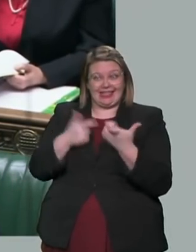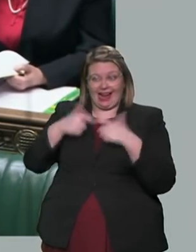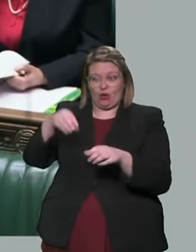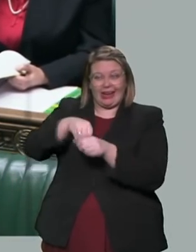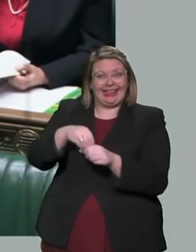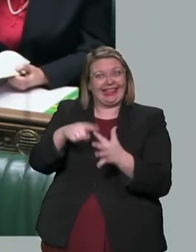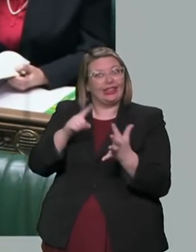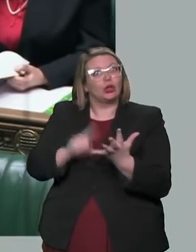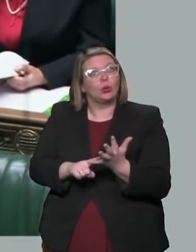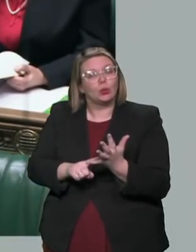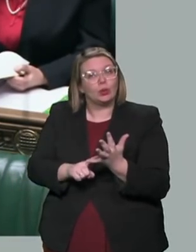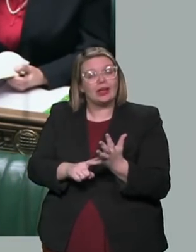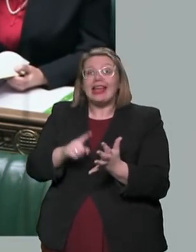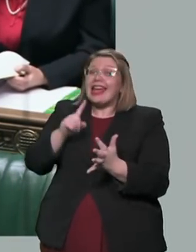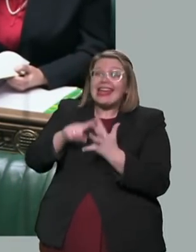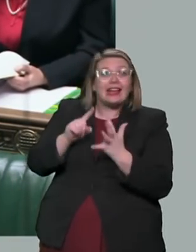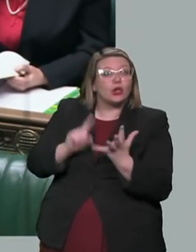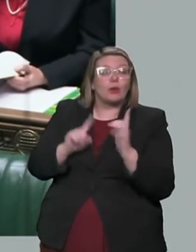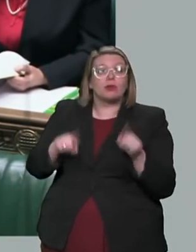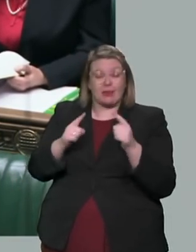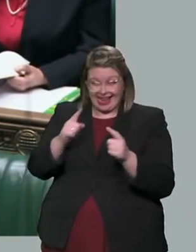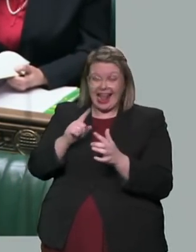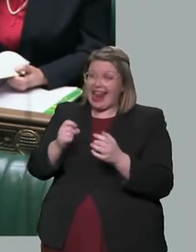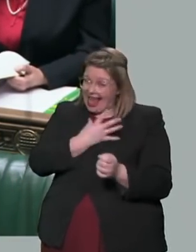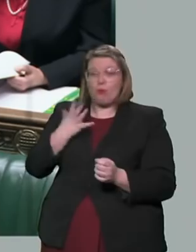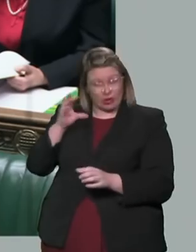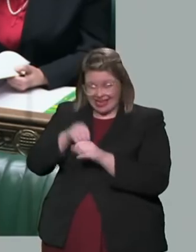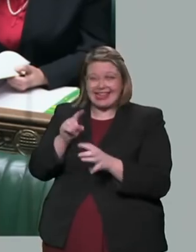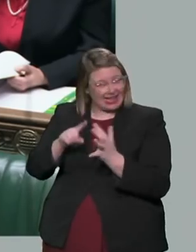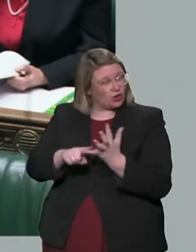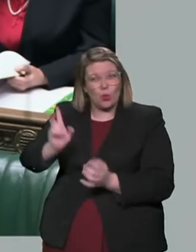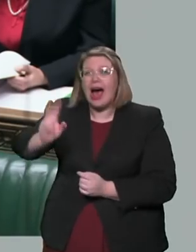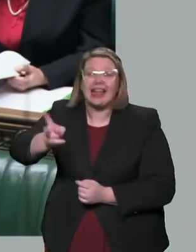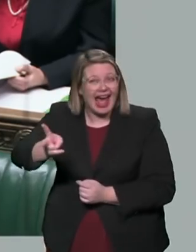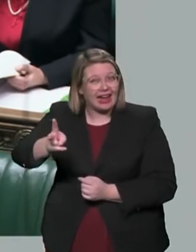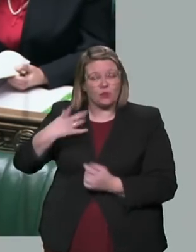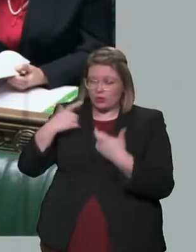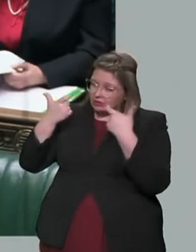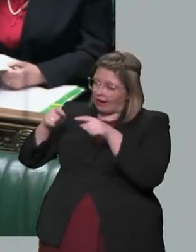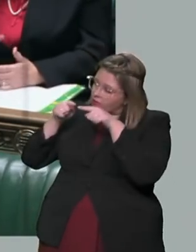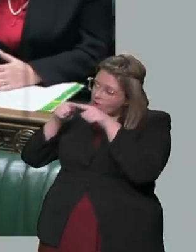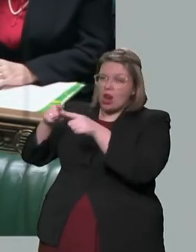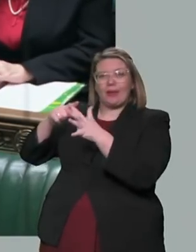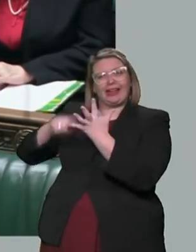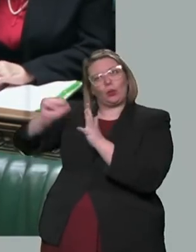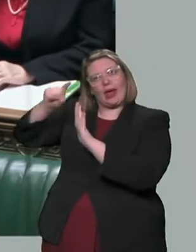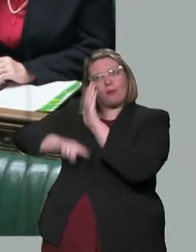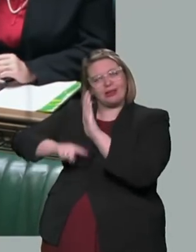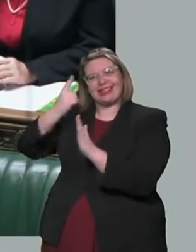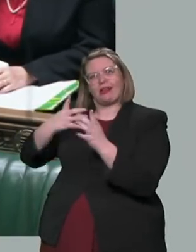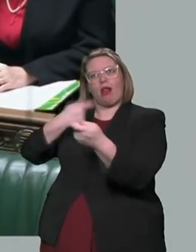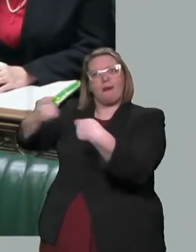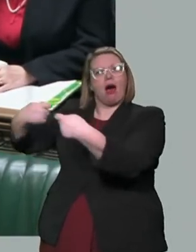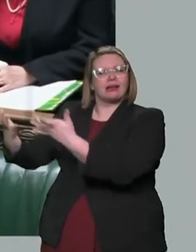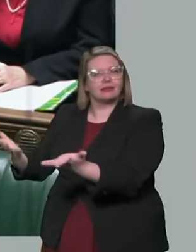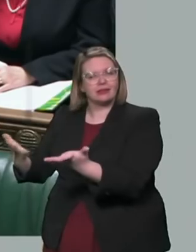were to do what Labour would do and go back into the EU, remain aligned with the EU single market. That is the objective of